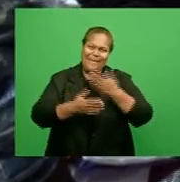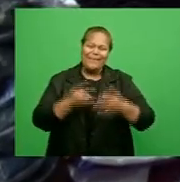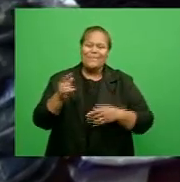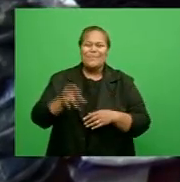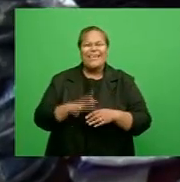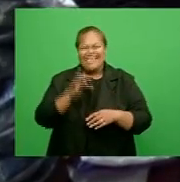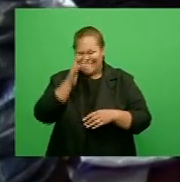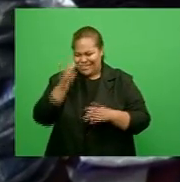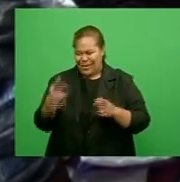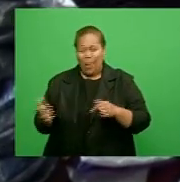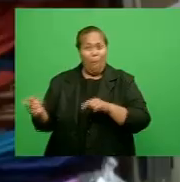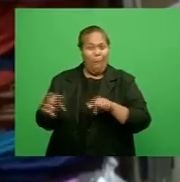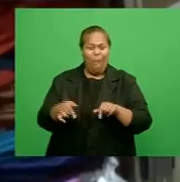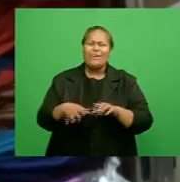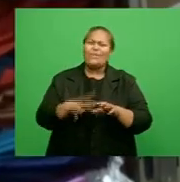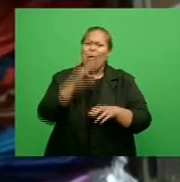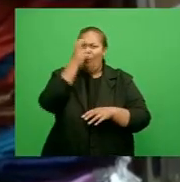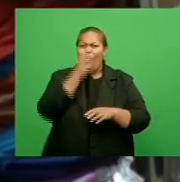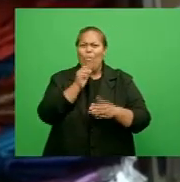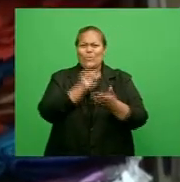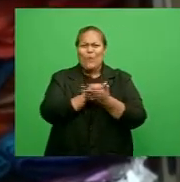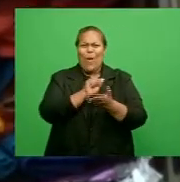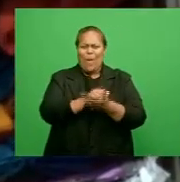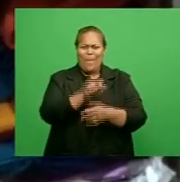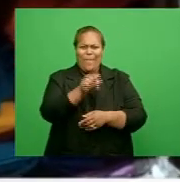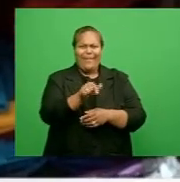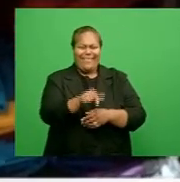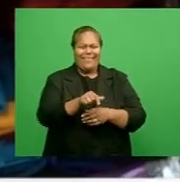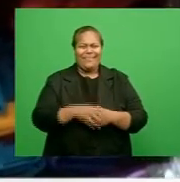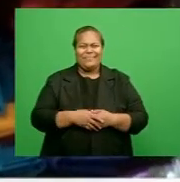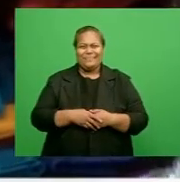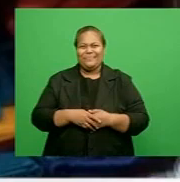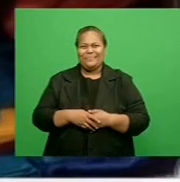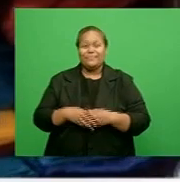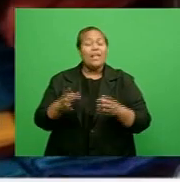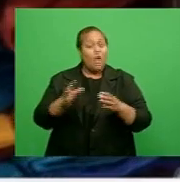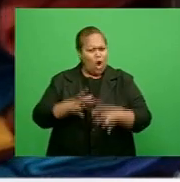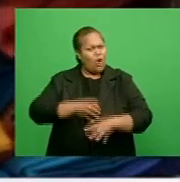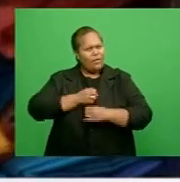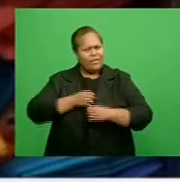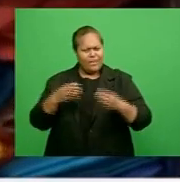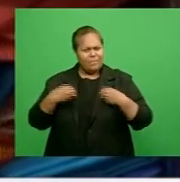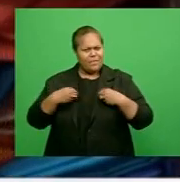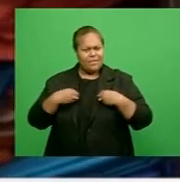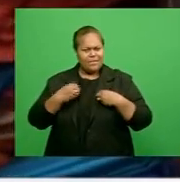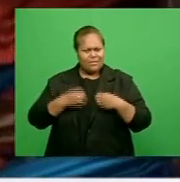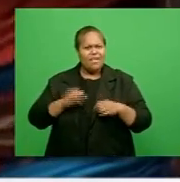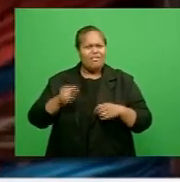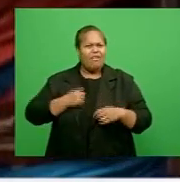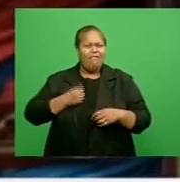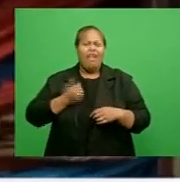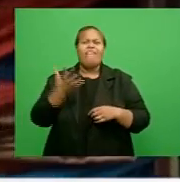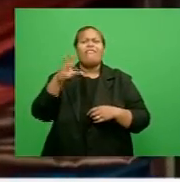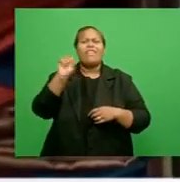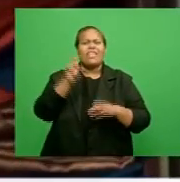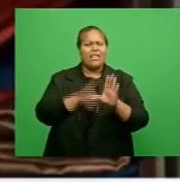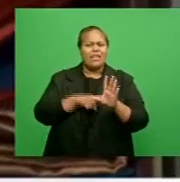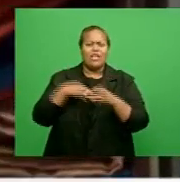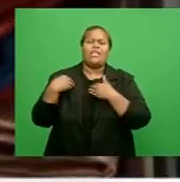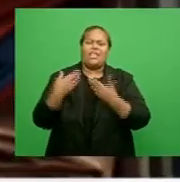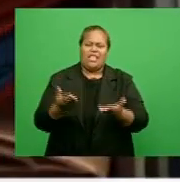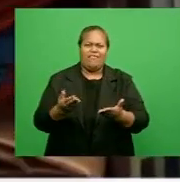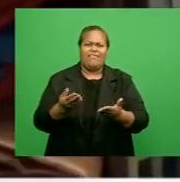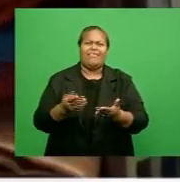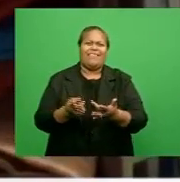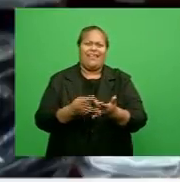that this is the oldest shop. Ben is confident the business will survive another 50 years, passed on to the next generation. See, day by